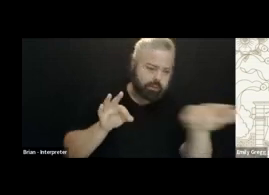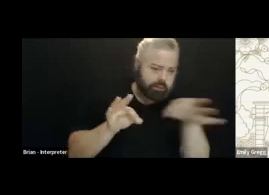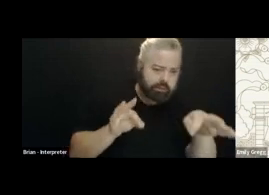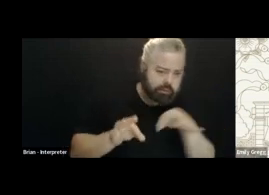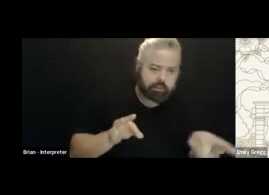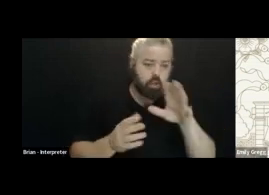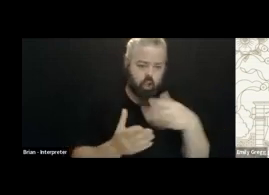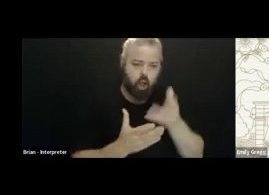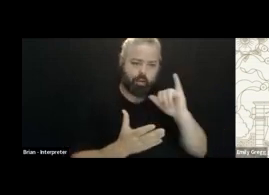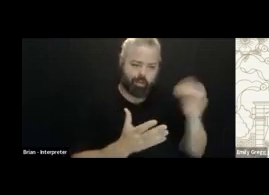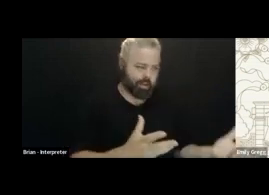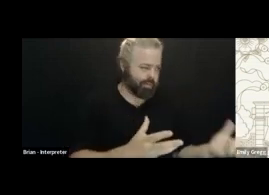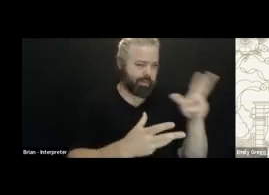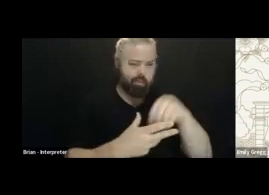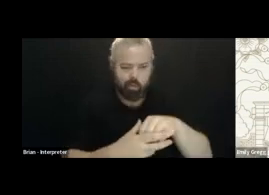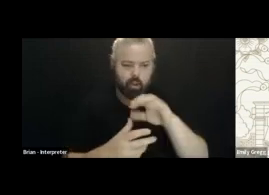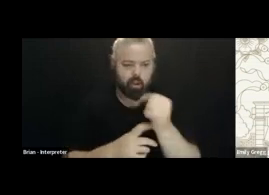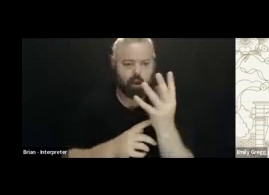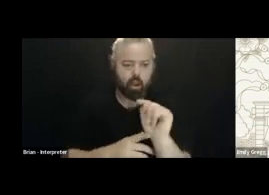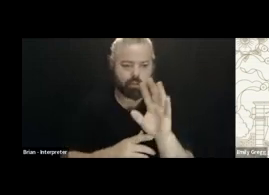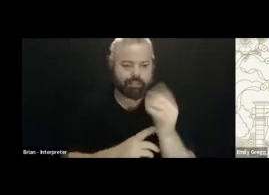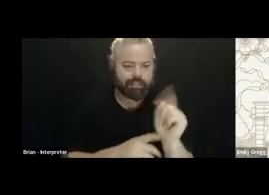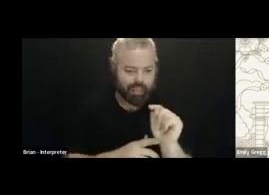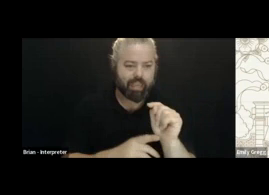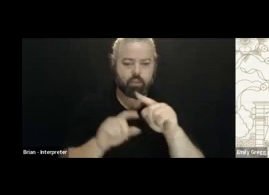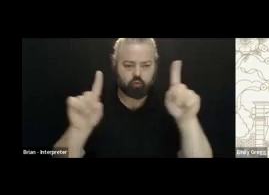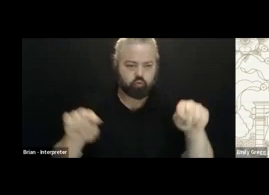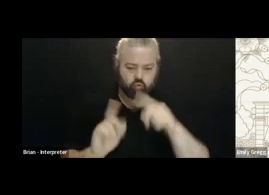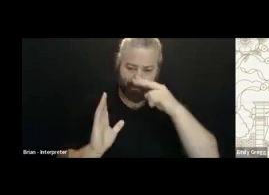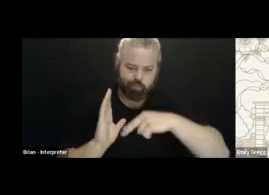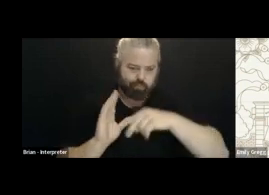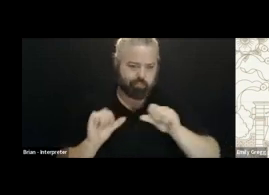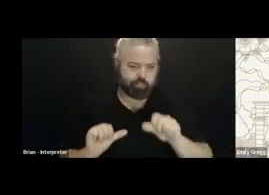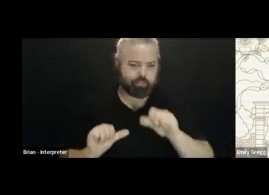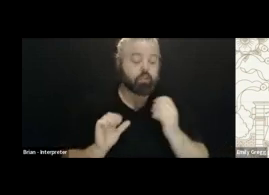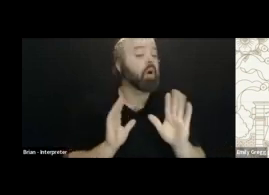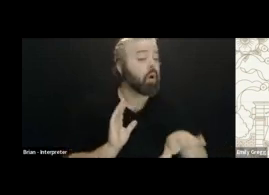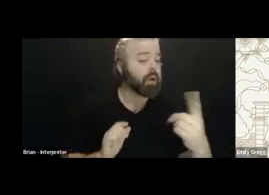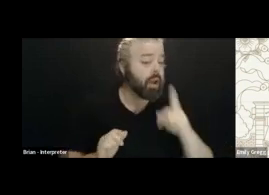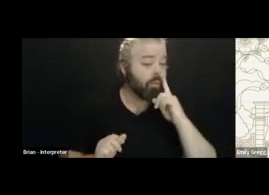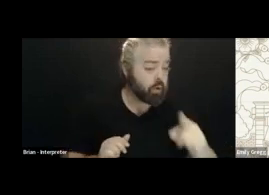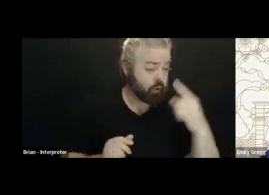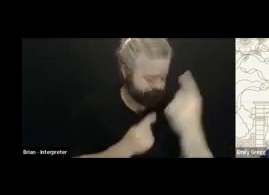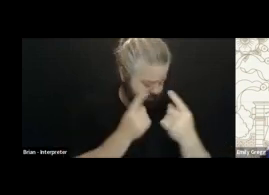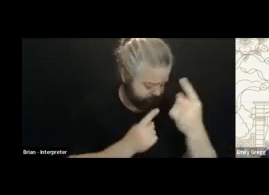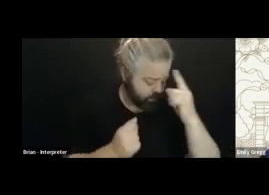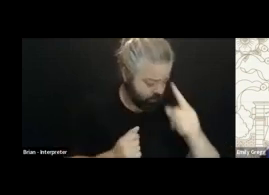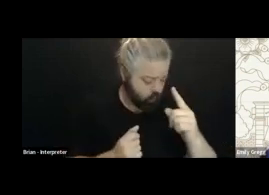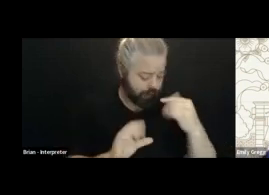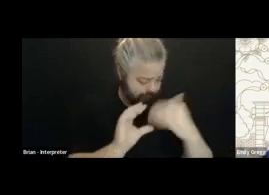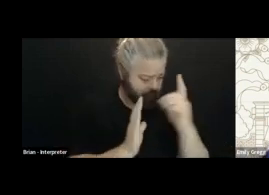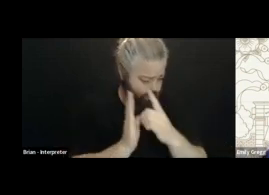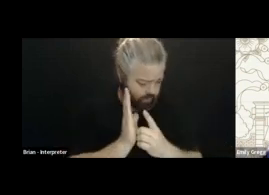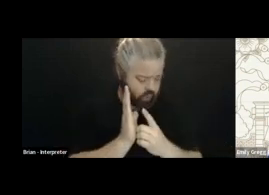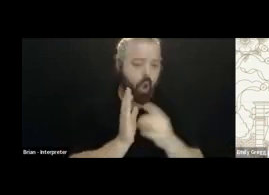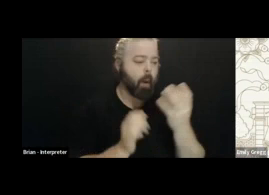feed into that alt text screen reader capability. Another thing to think about when you're designing for email is mobile